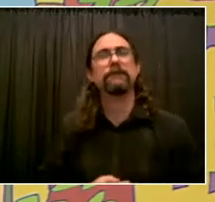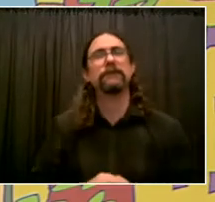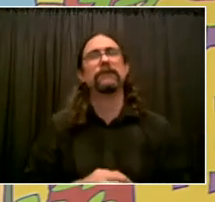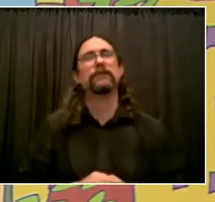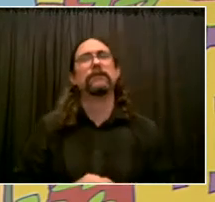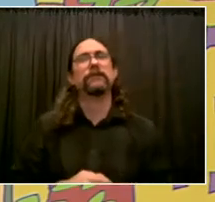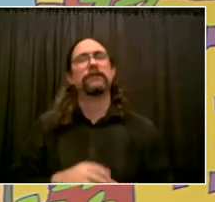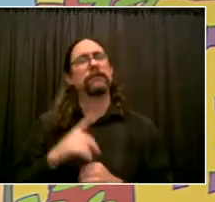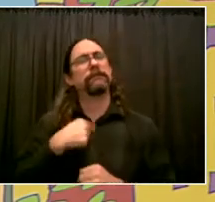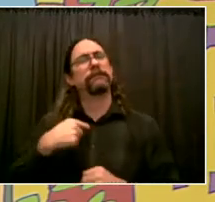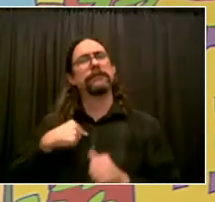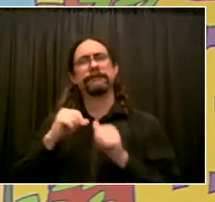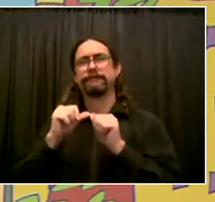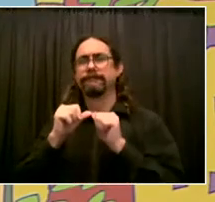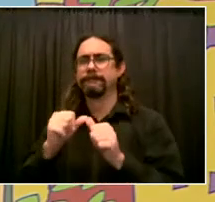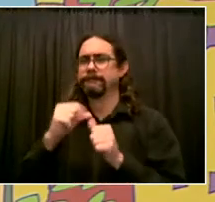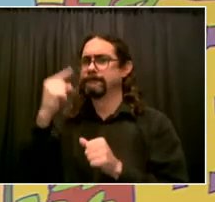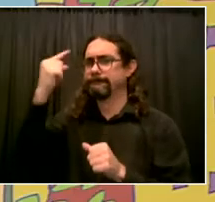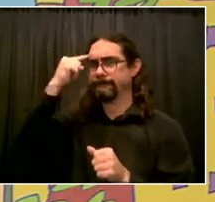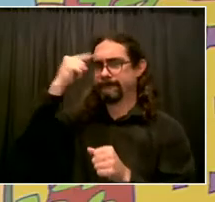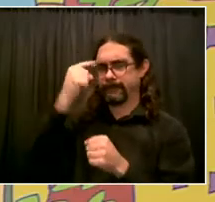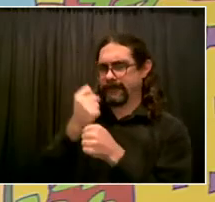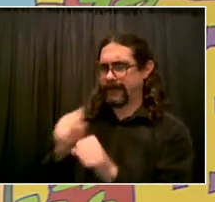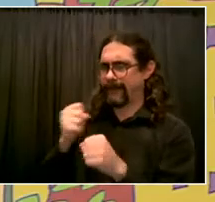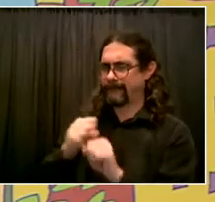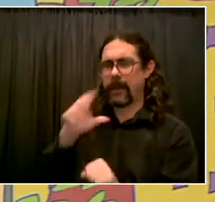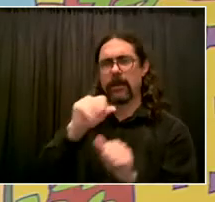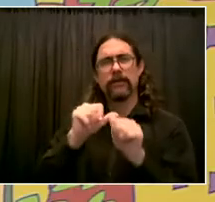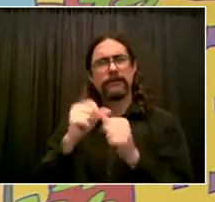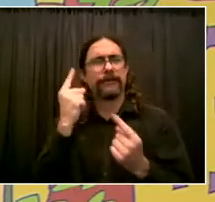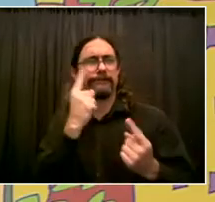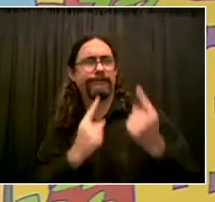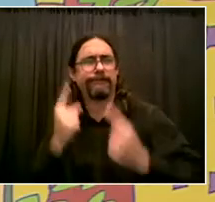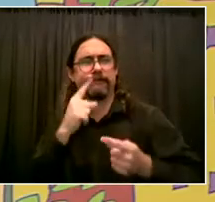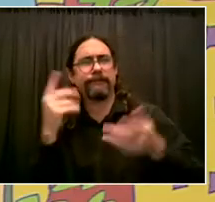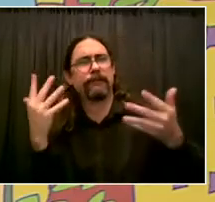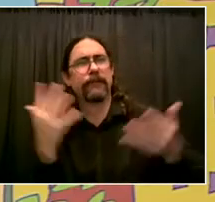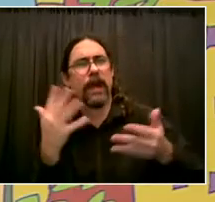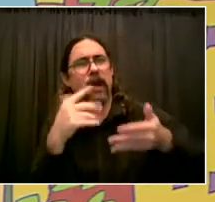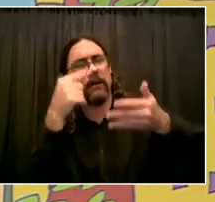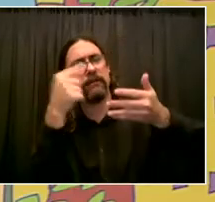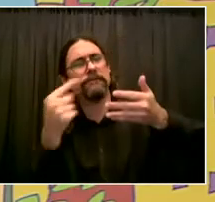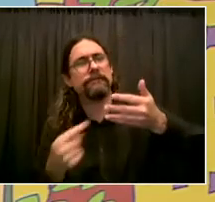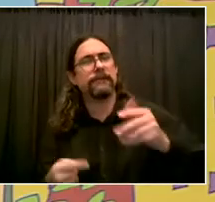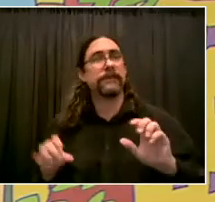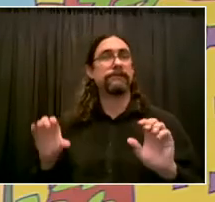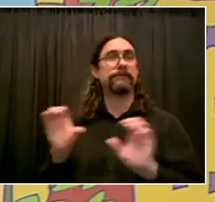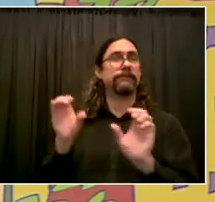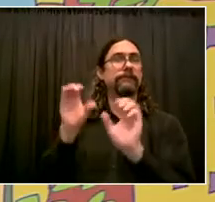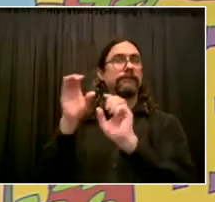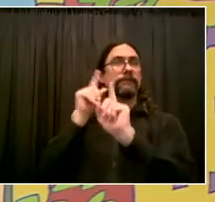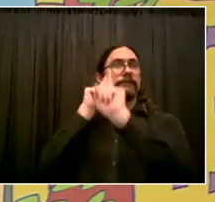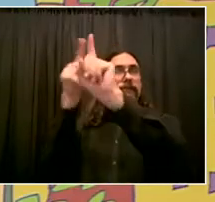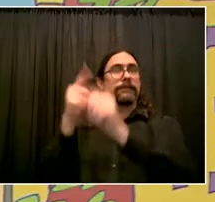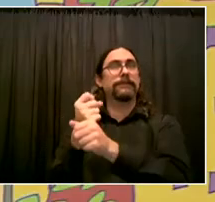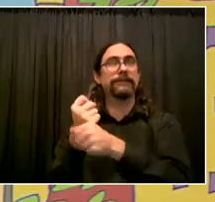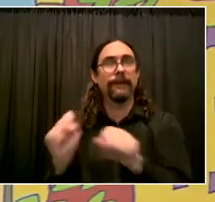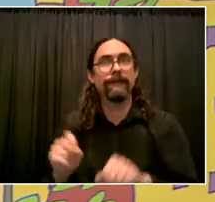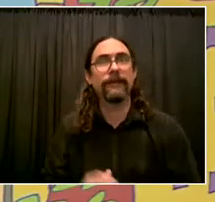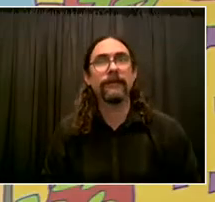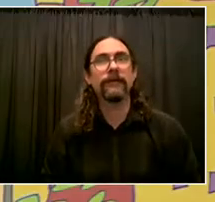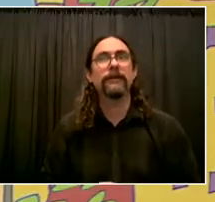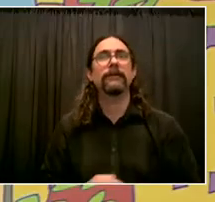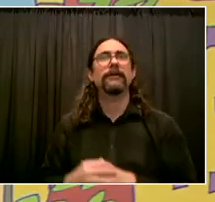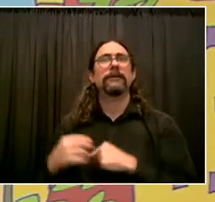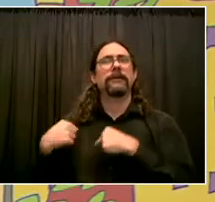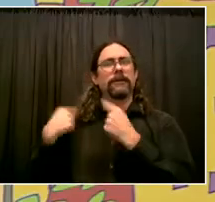in the last year and a half that we are protecting our kids, protecting our schools. We know there's some schools where there's been some real issues